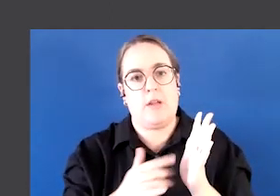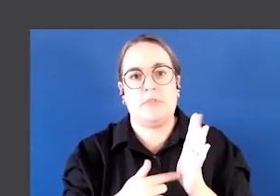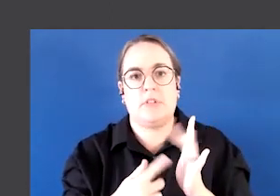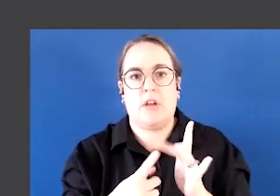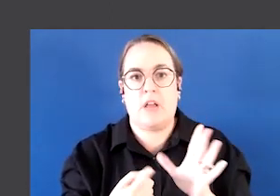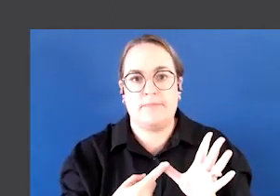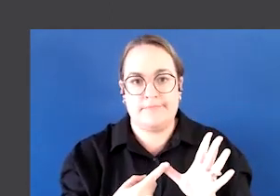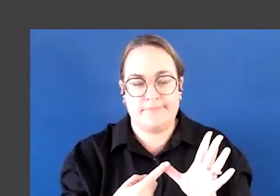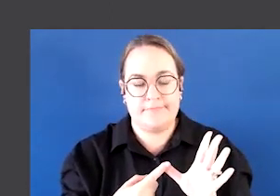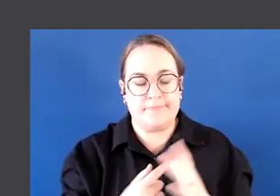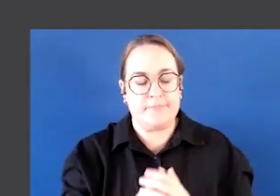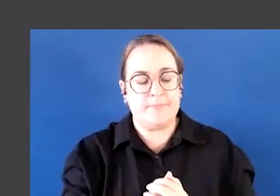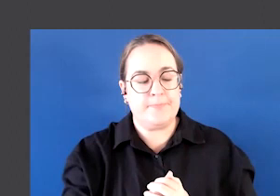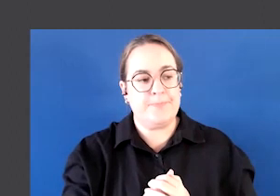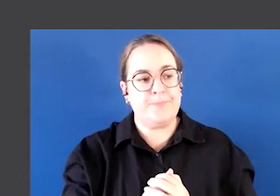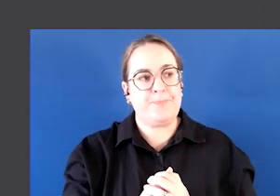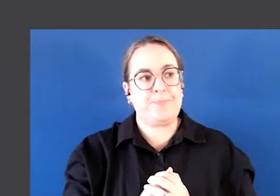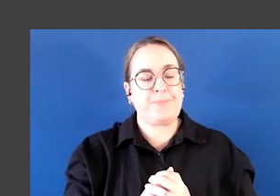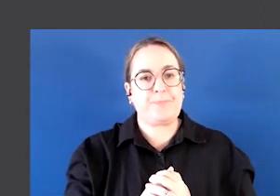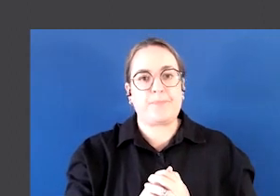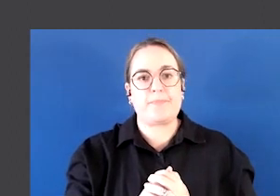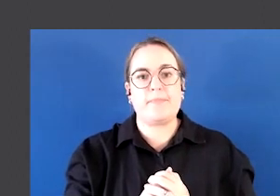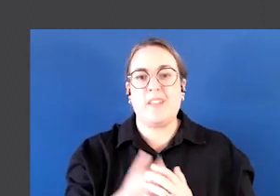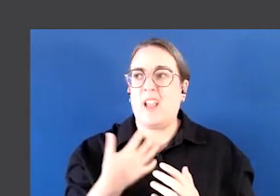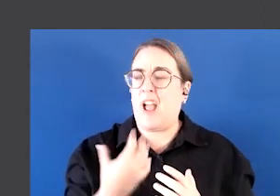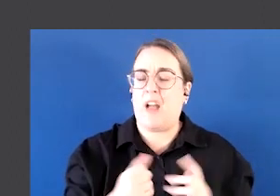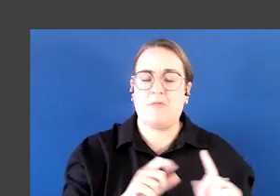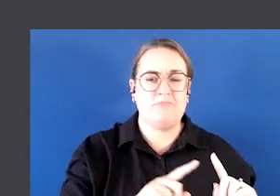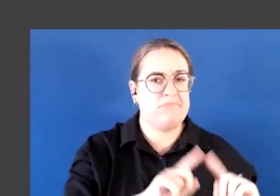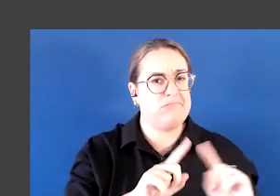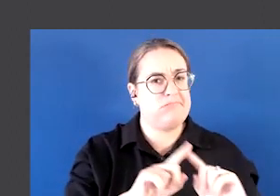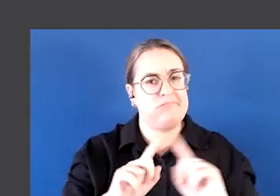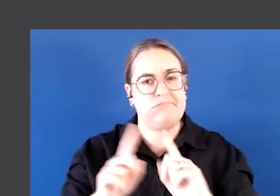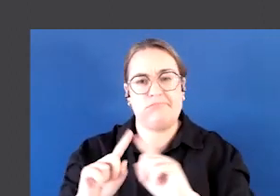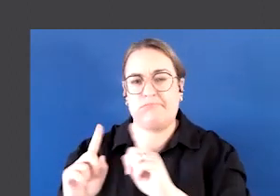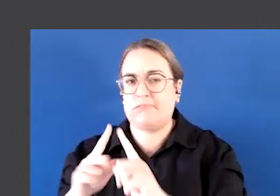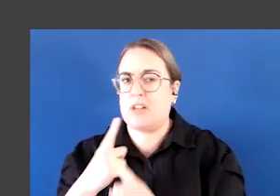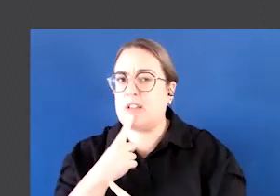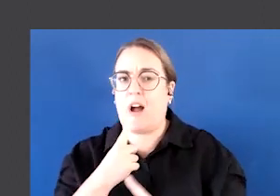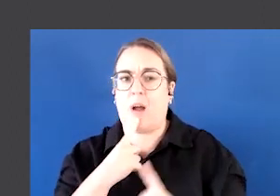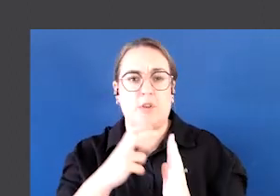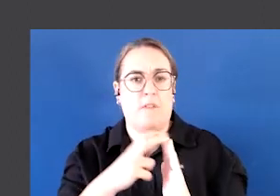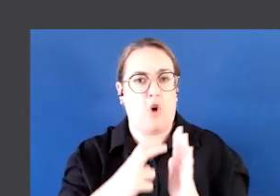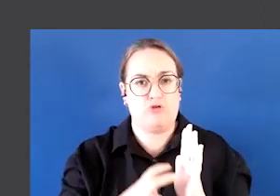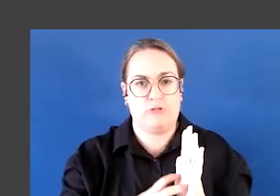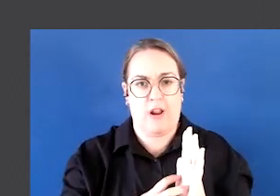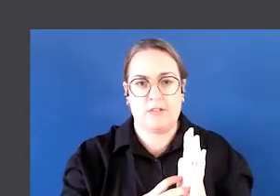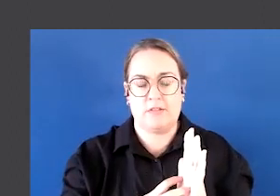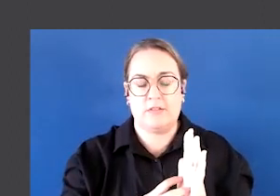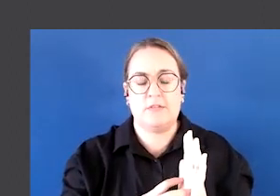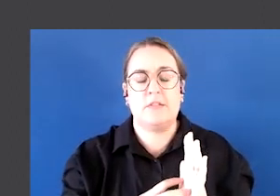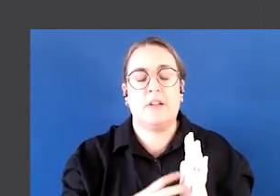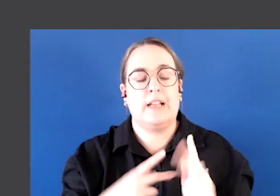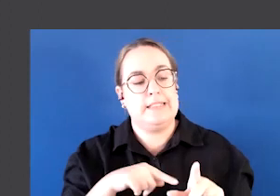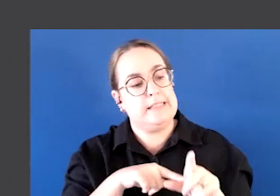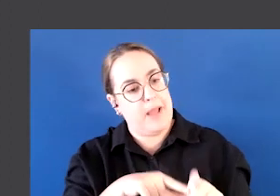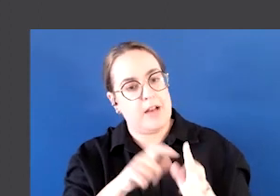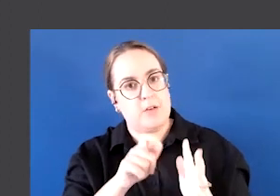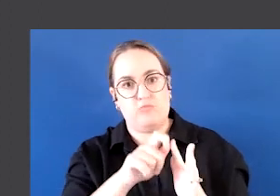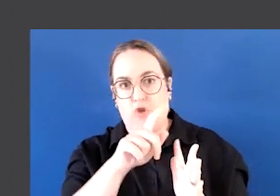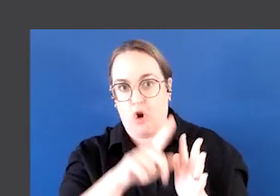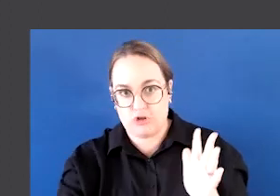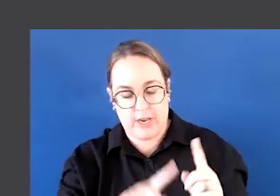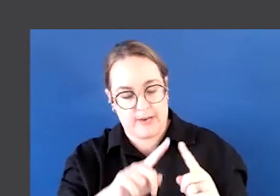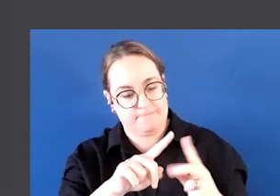engage with across MTIA. The key take-out point, I think, is that there are many different forms of contract that we use. Contract models